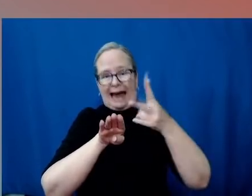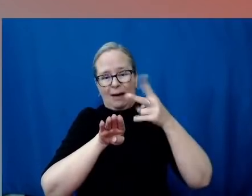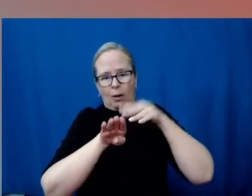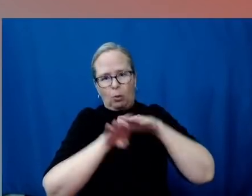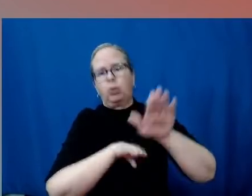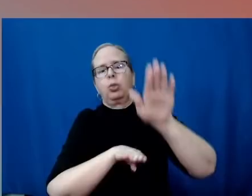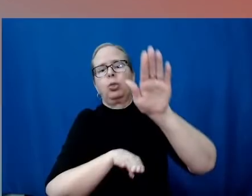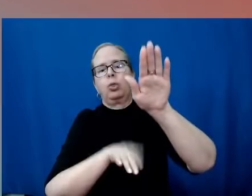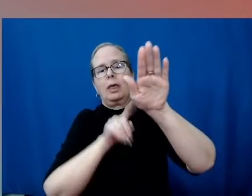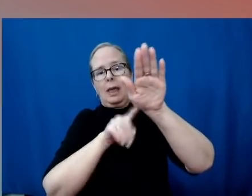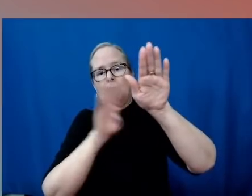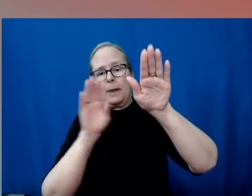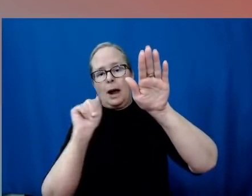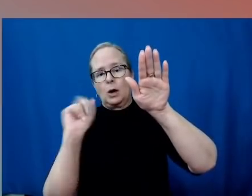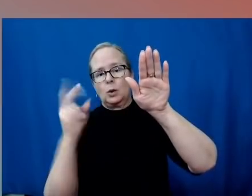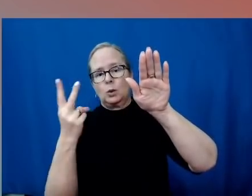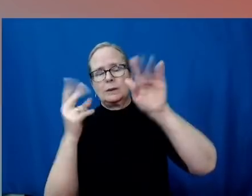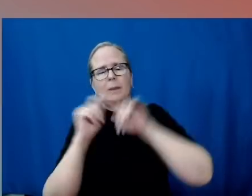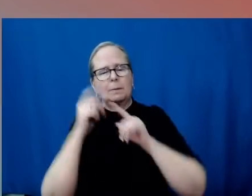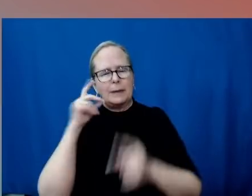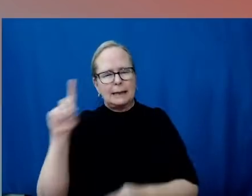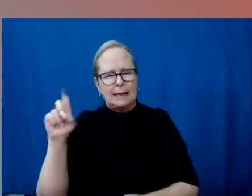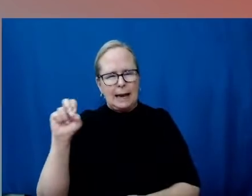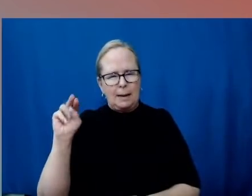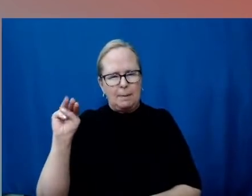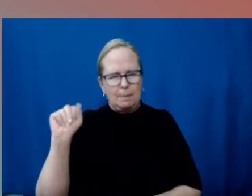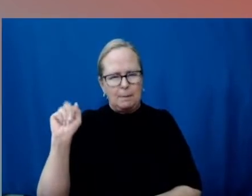we can see in Denmark. Now they have BA2.